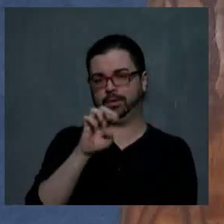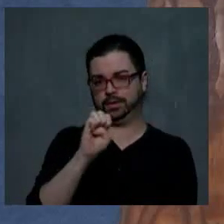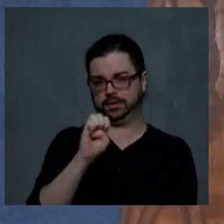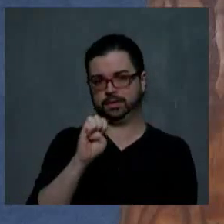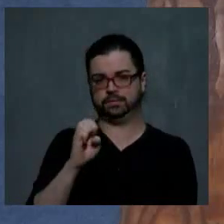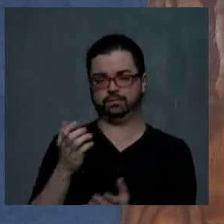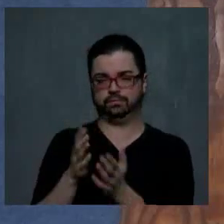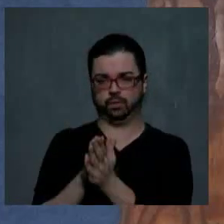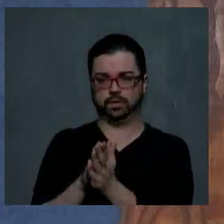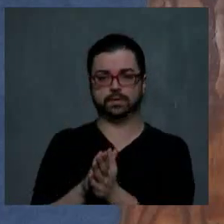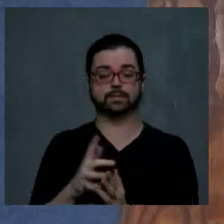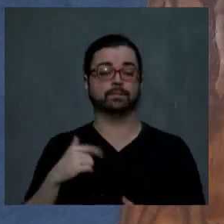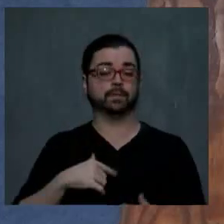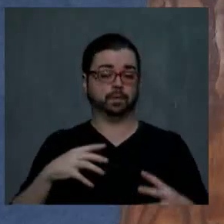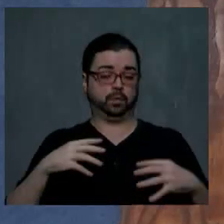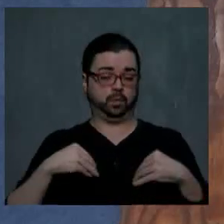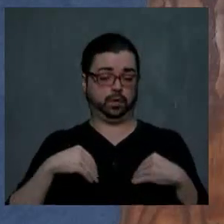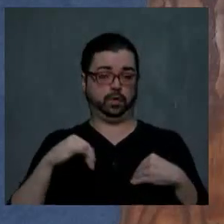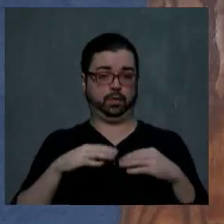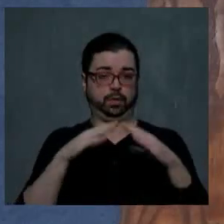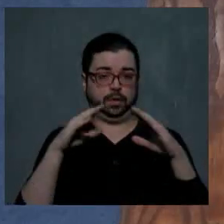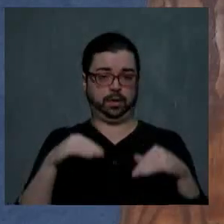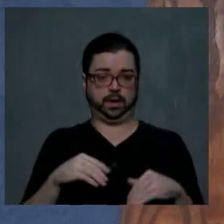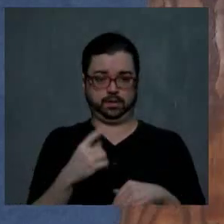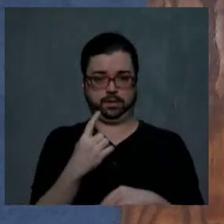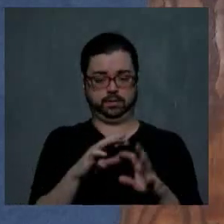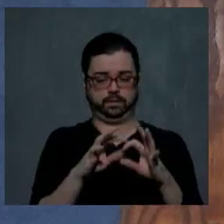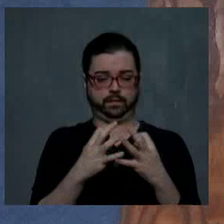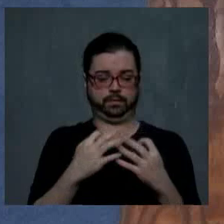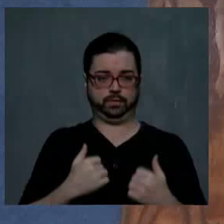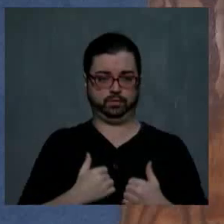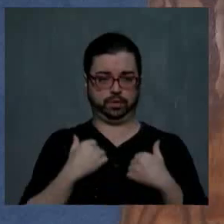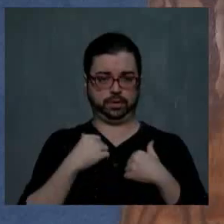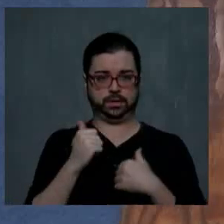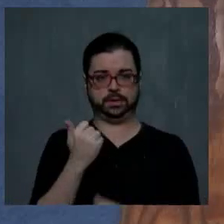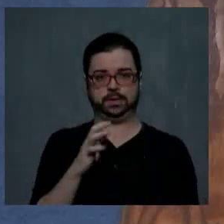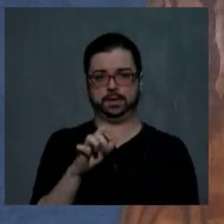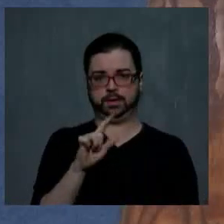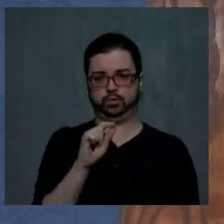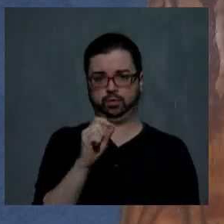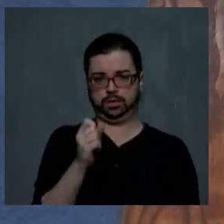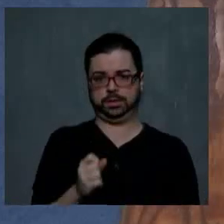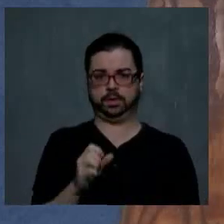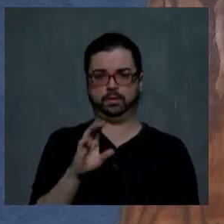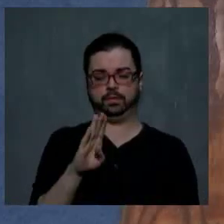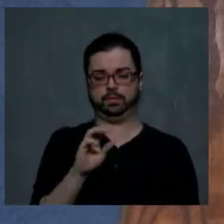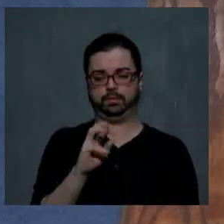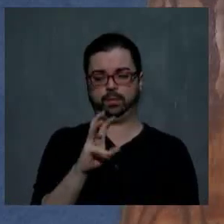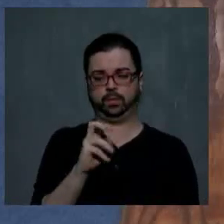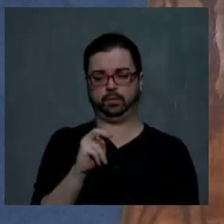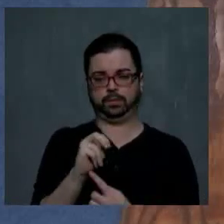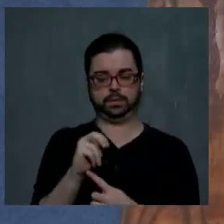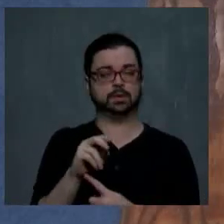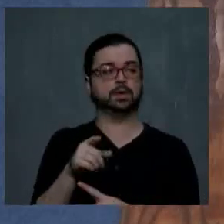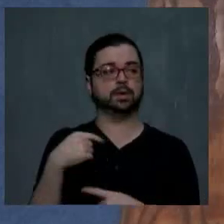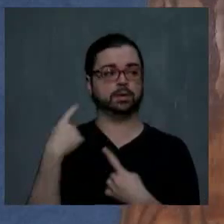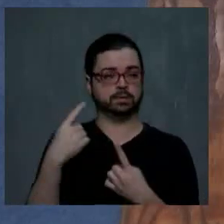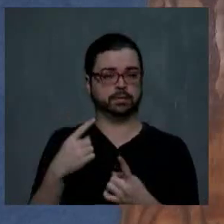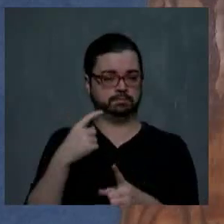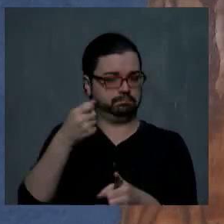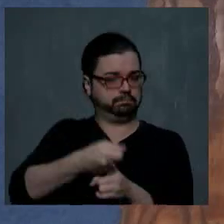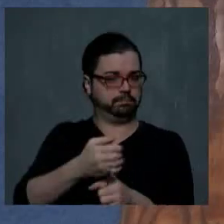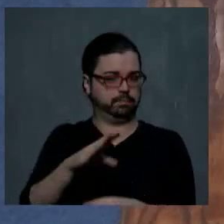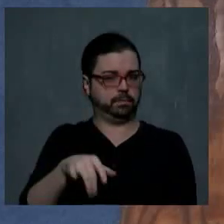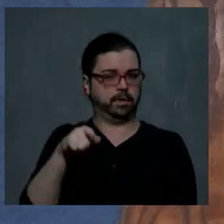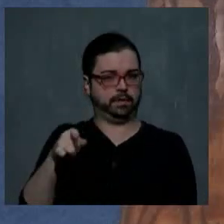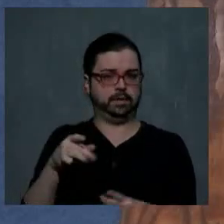at 1920 South Bowman Road, referenced in the application as being impacted by this variance request. I had planned this afternoon to